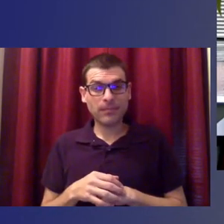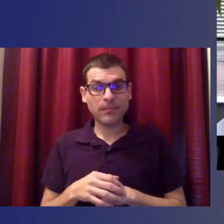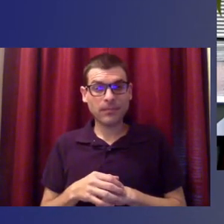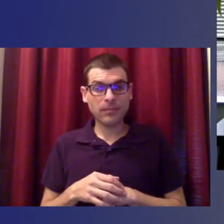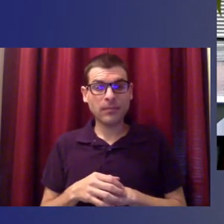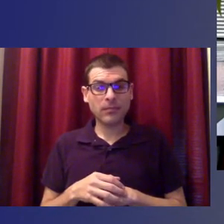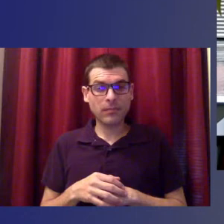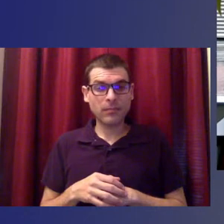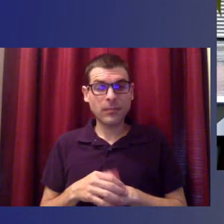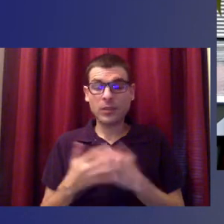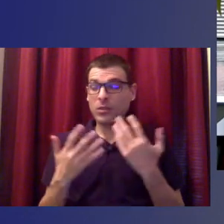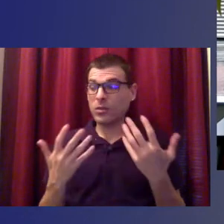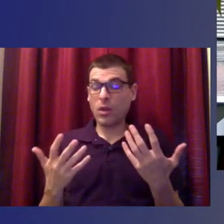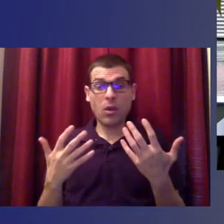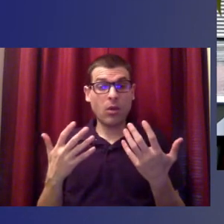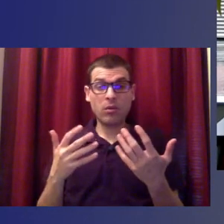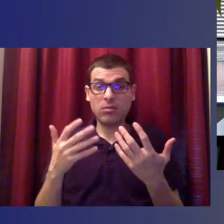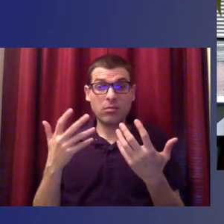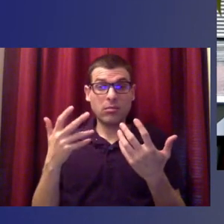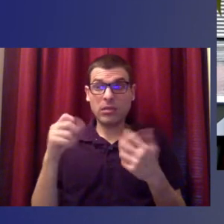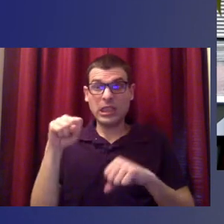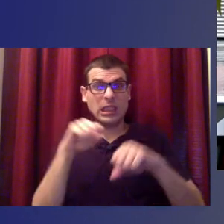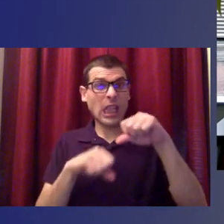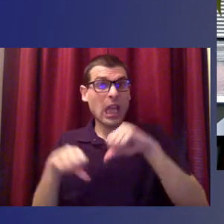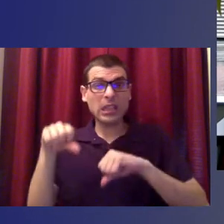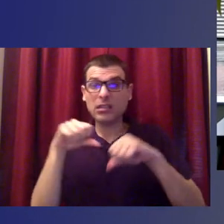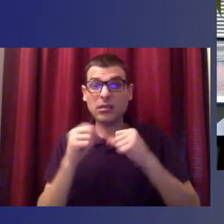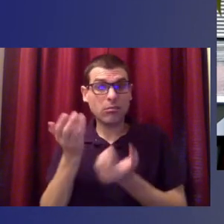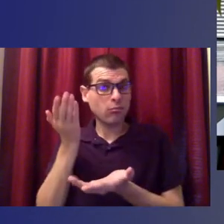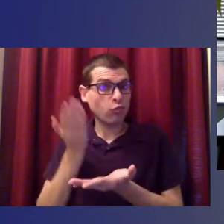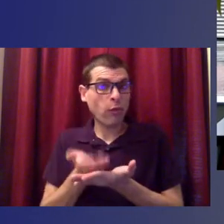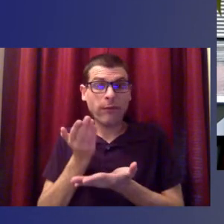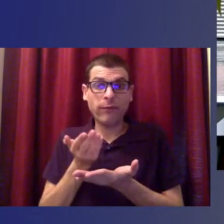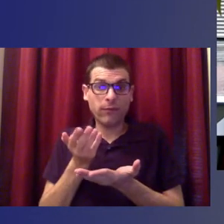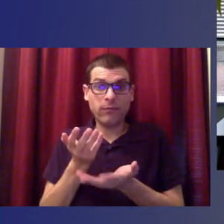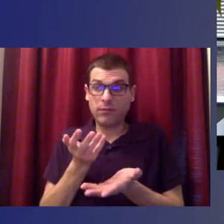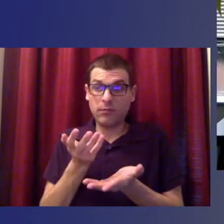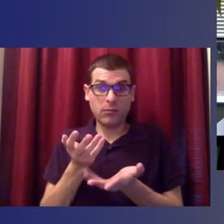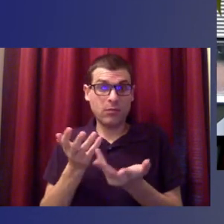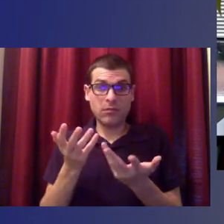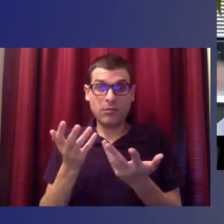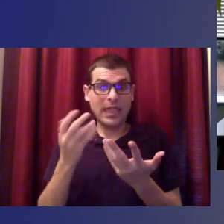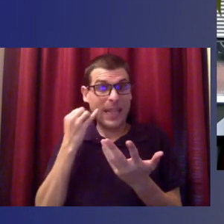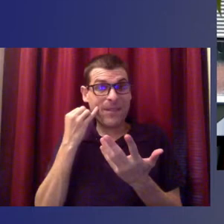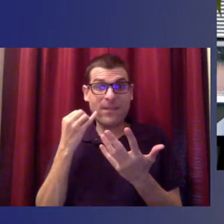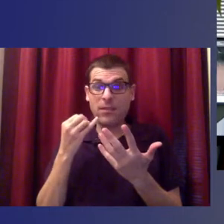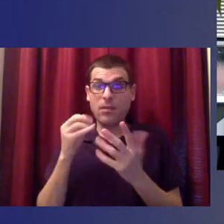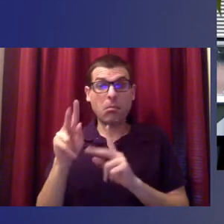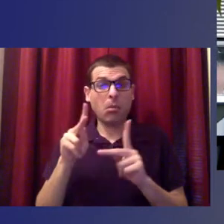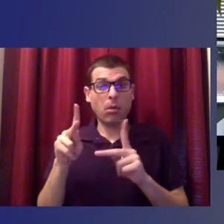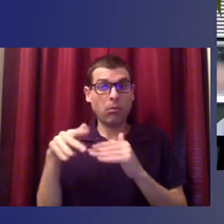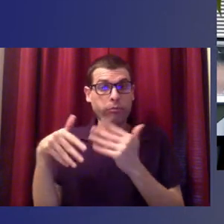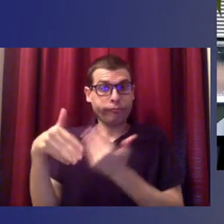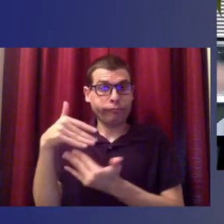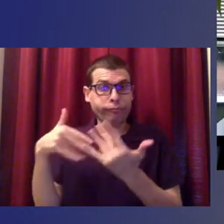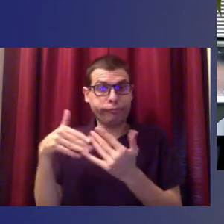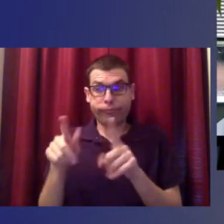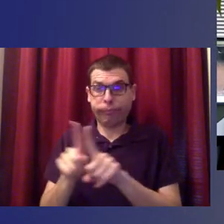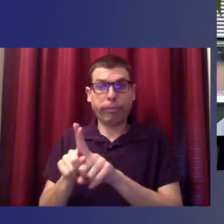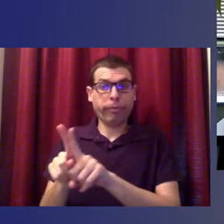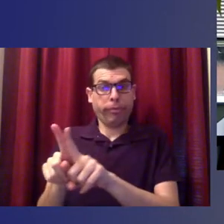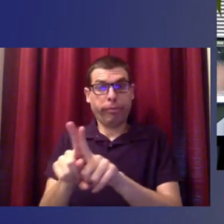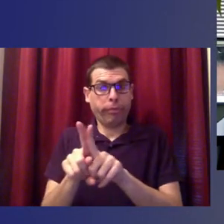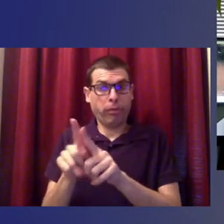because of data and science and our fabulous public health team, congregate living facilities are hotbeds